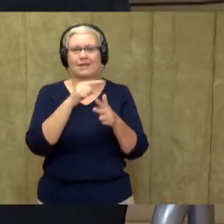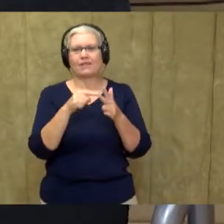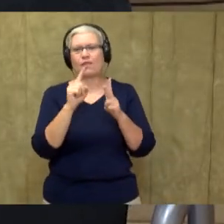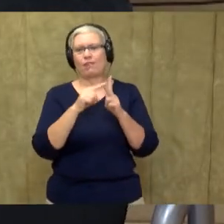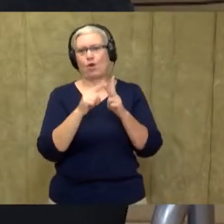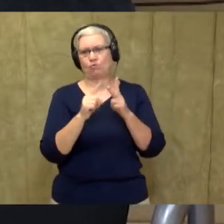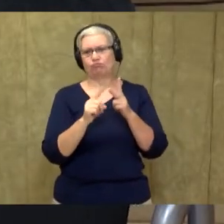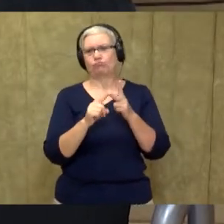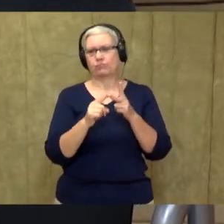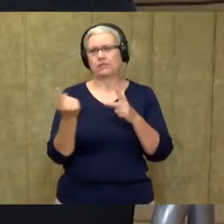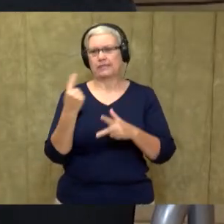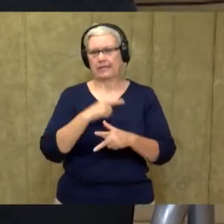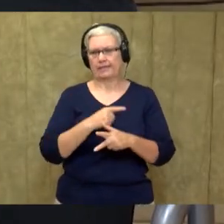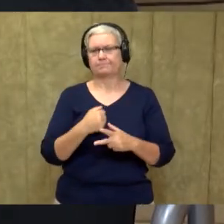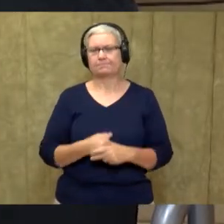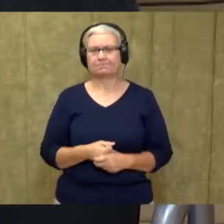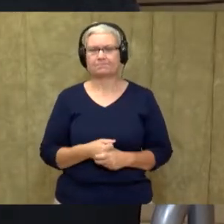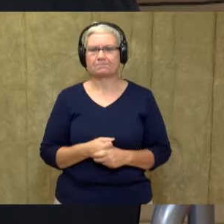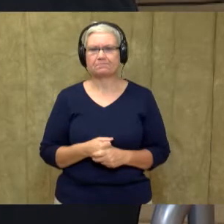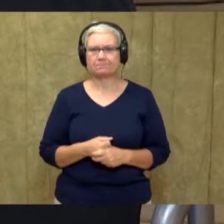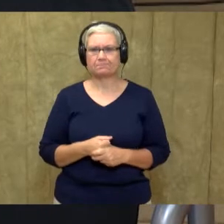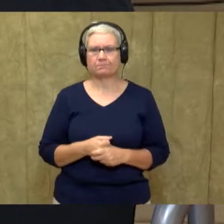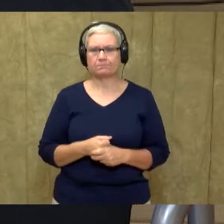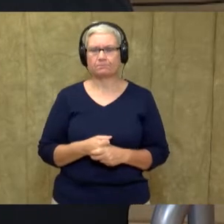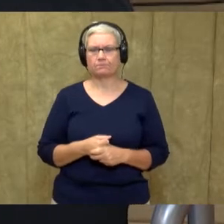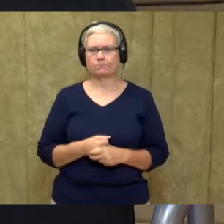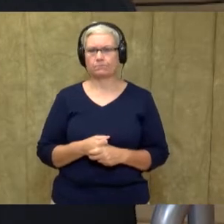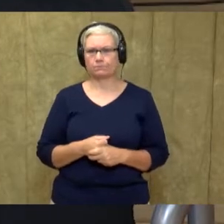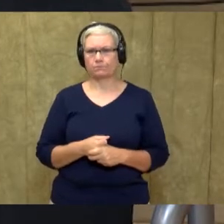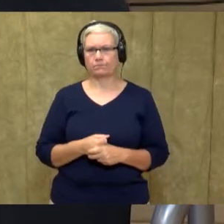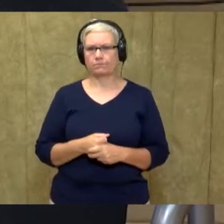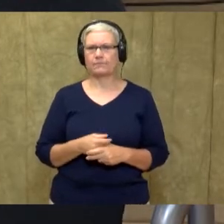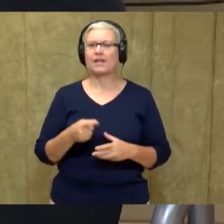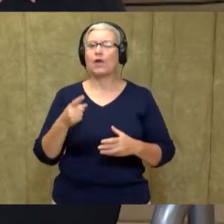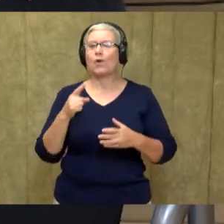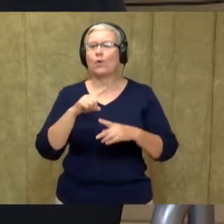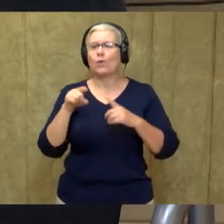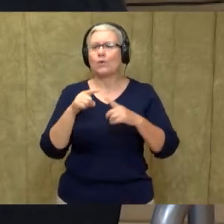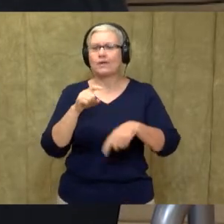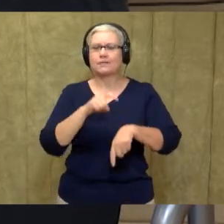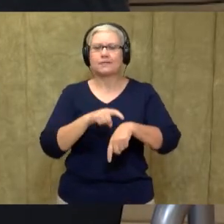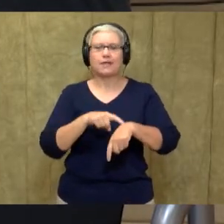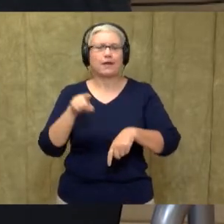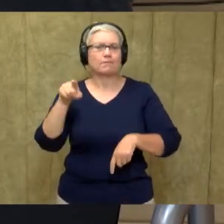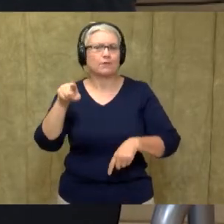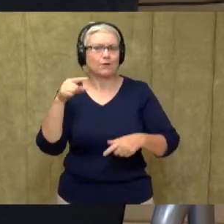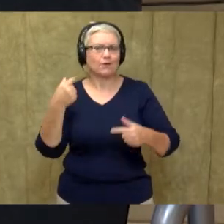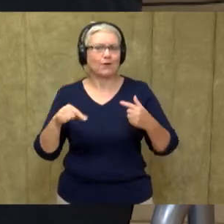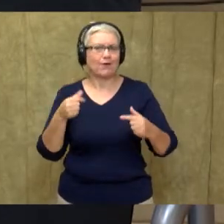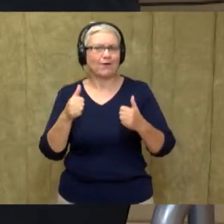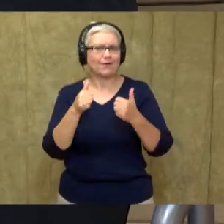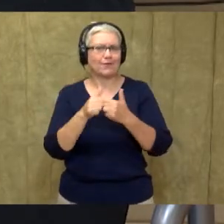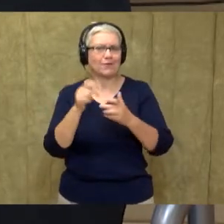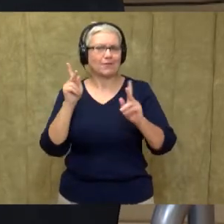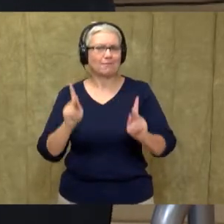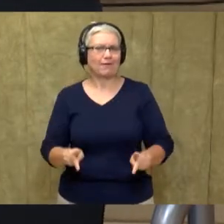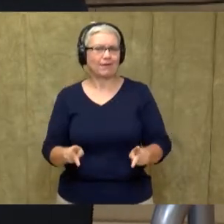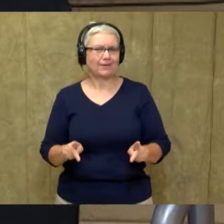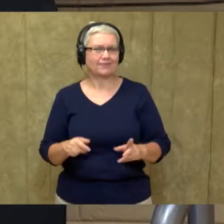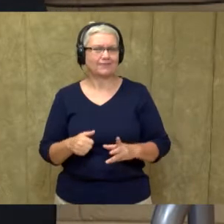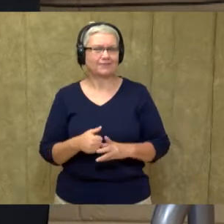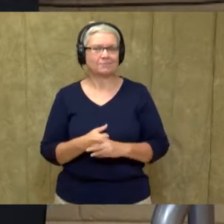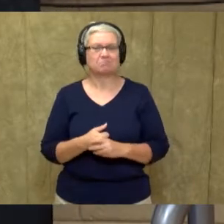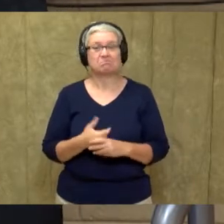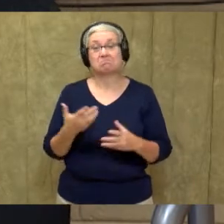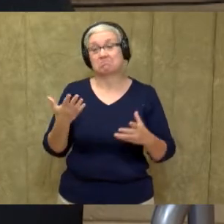Okay. I want you to think about when is a time that you have argued with someone. Maybe, say for